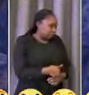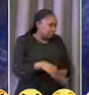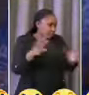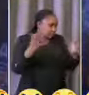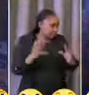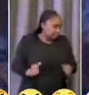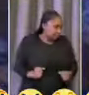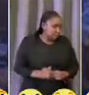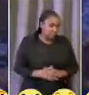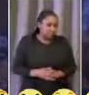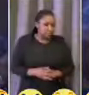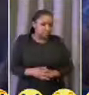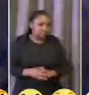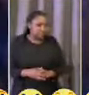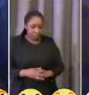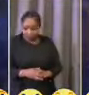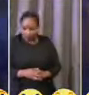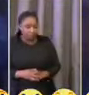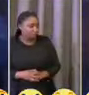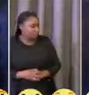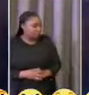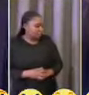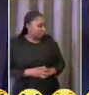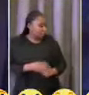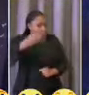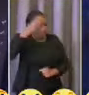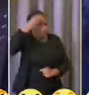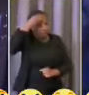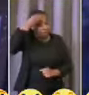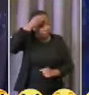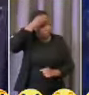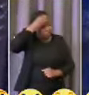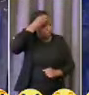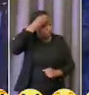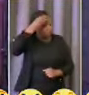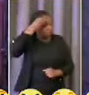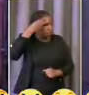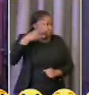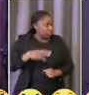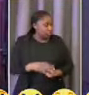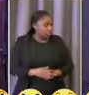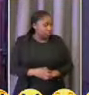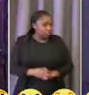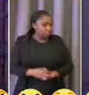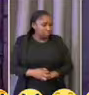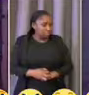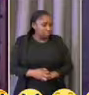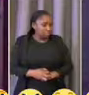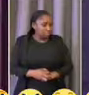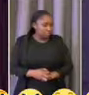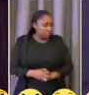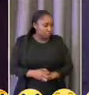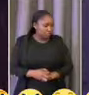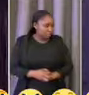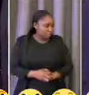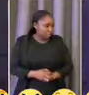Thank you so much to PowerX, and of course thank you to our esteemed